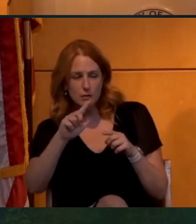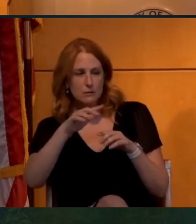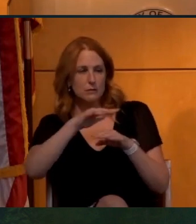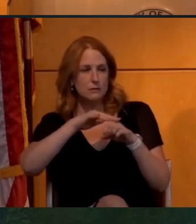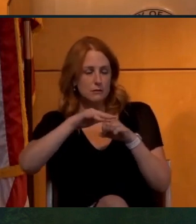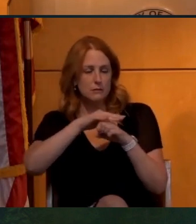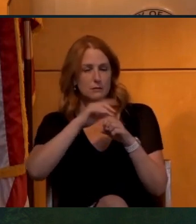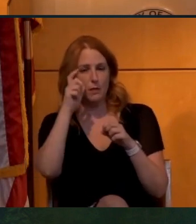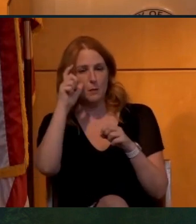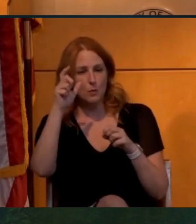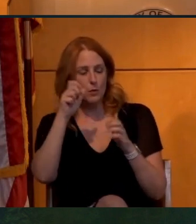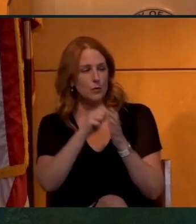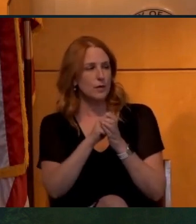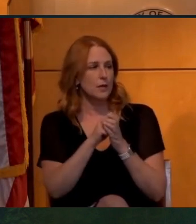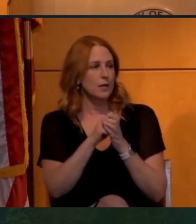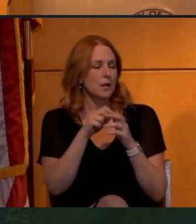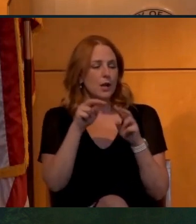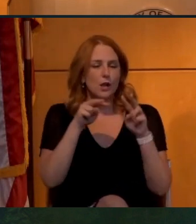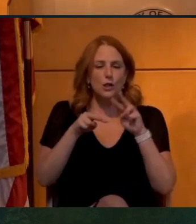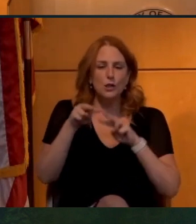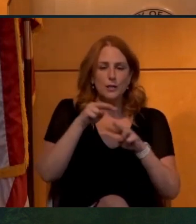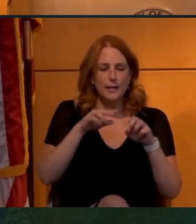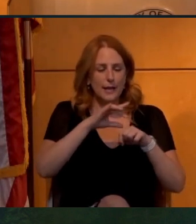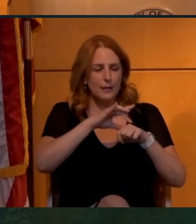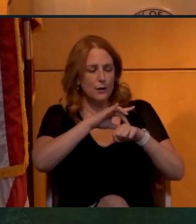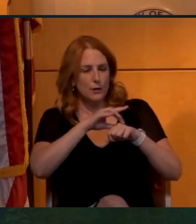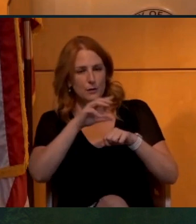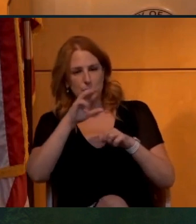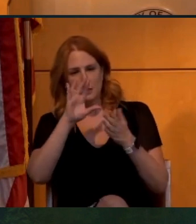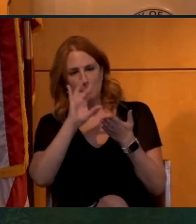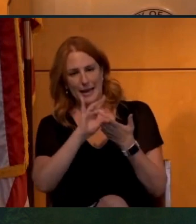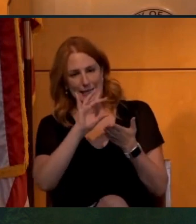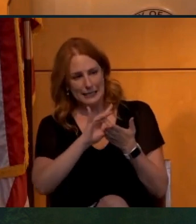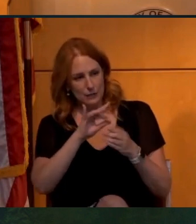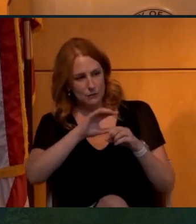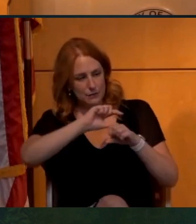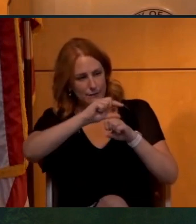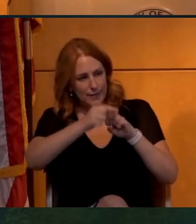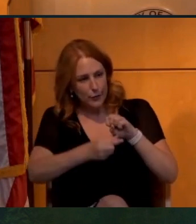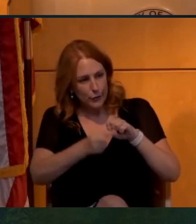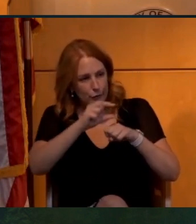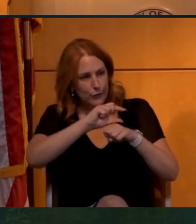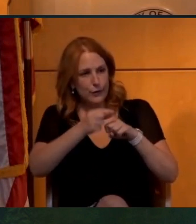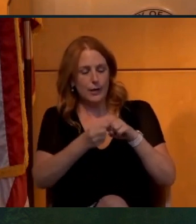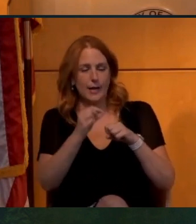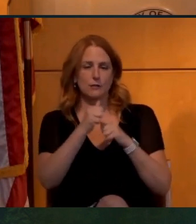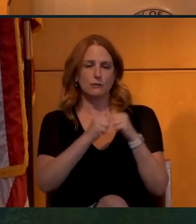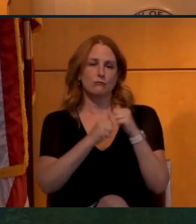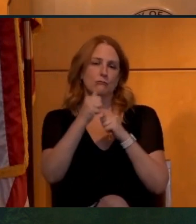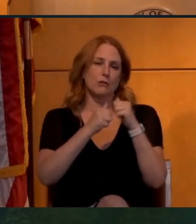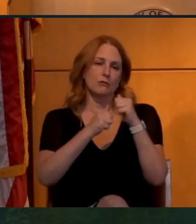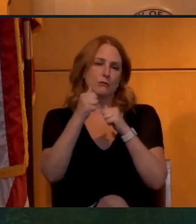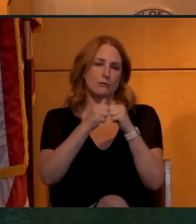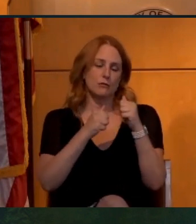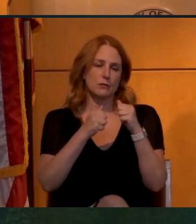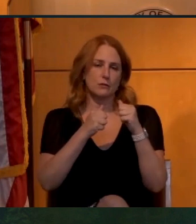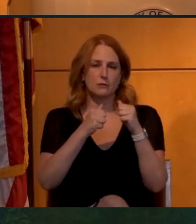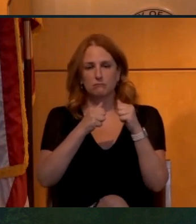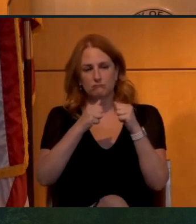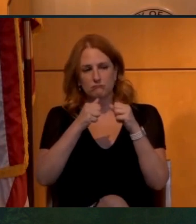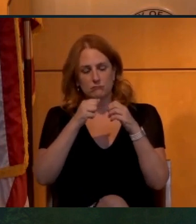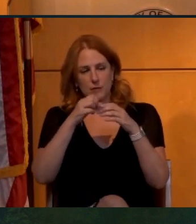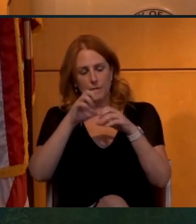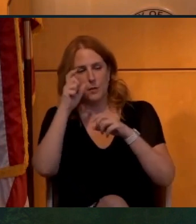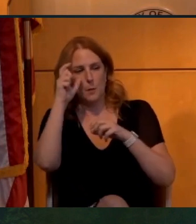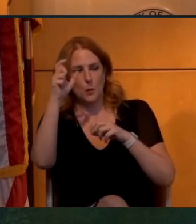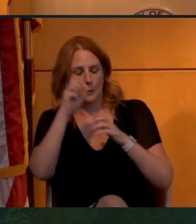some payloads that will be looking at Earth's magnetosphere, as well as the internal structure, composition, and thermal properties of the moon. And